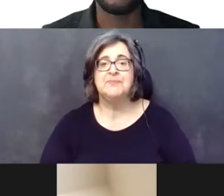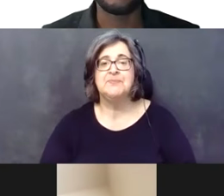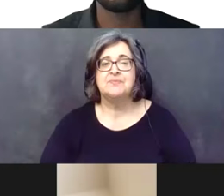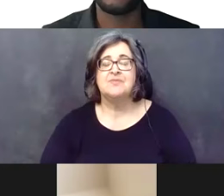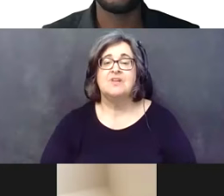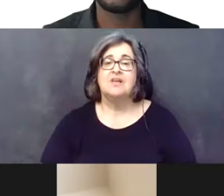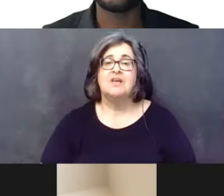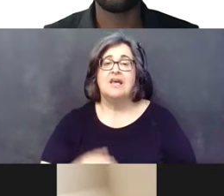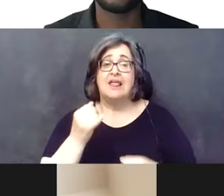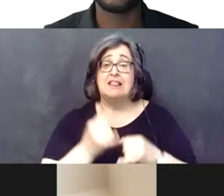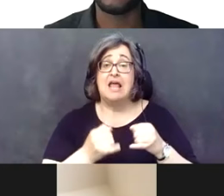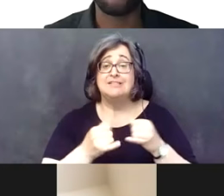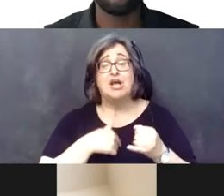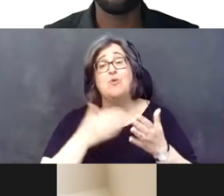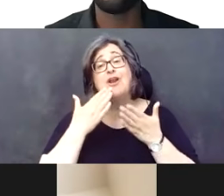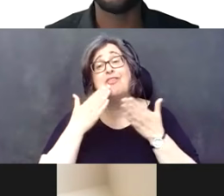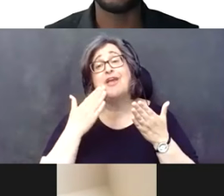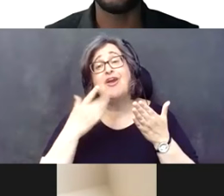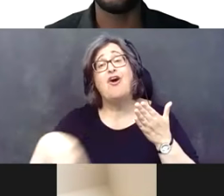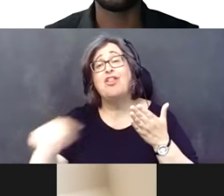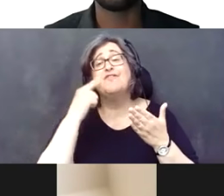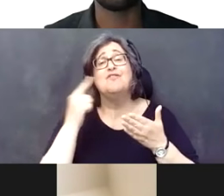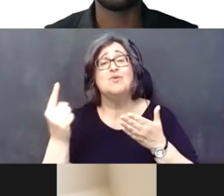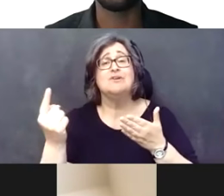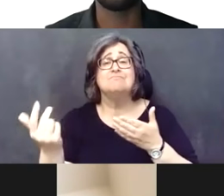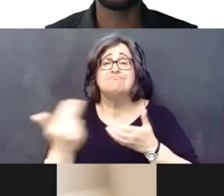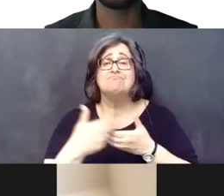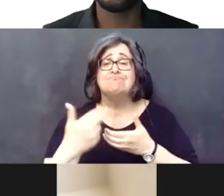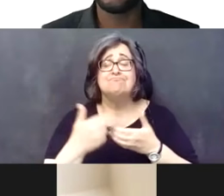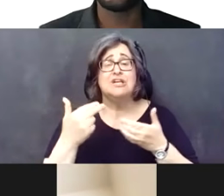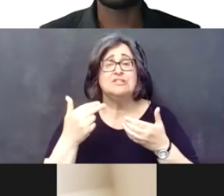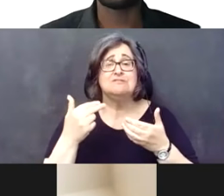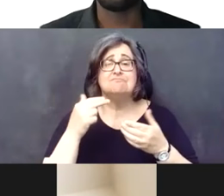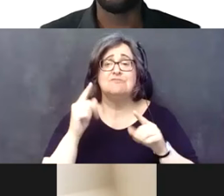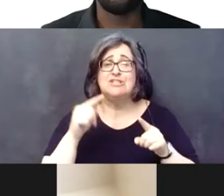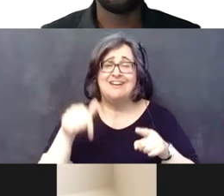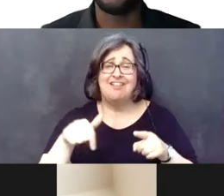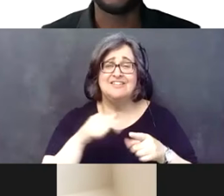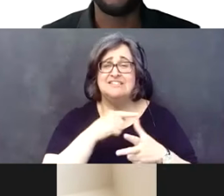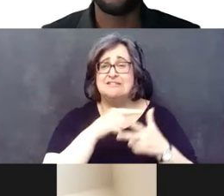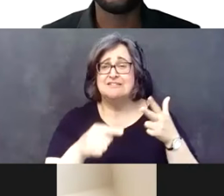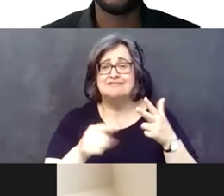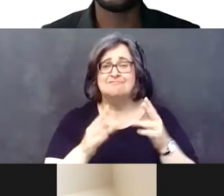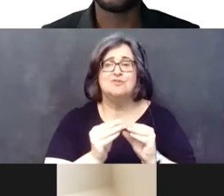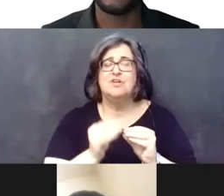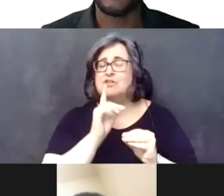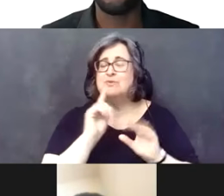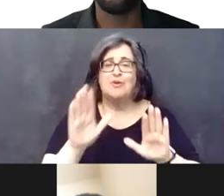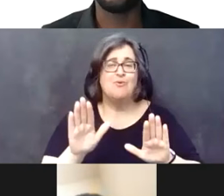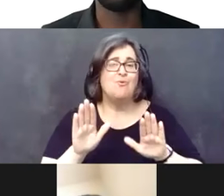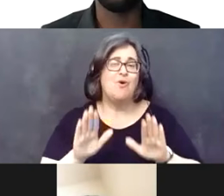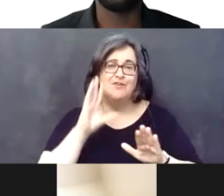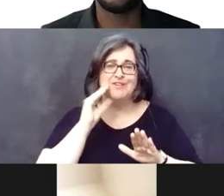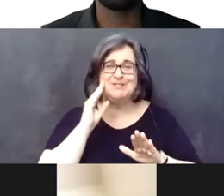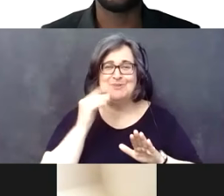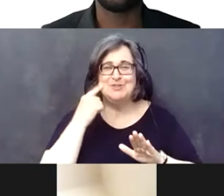And last but not least, I just want to thank everyone for attending us through this series. This has been a wonderful experience for us, and I hope that